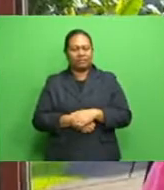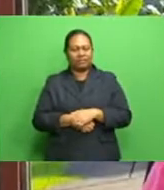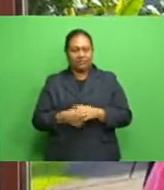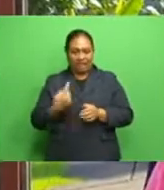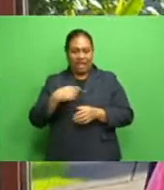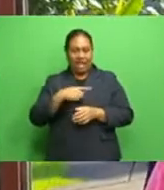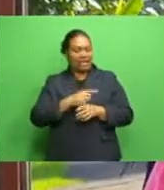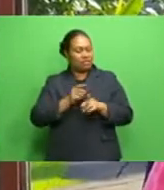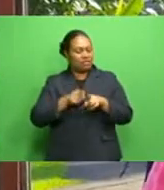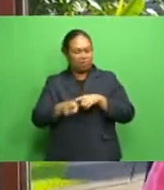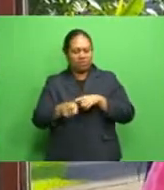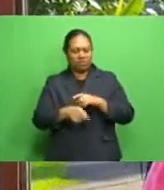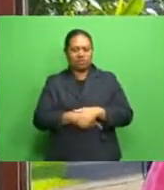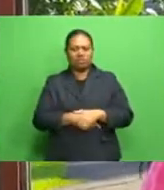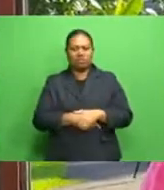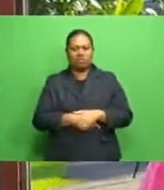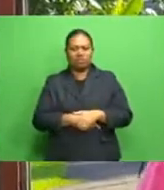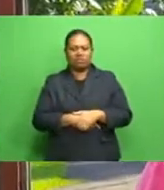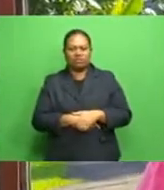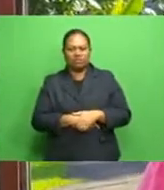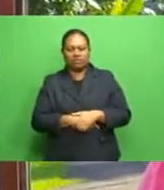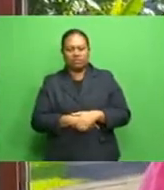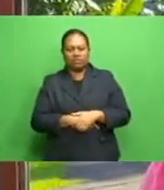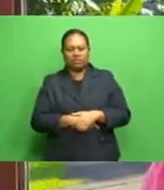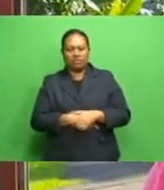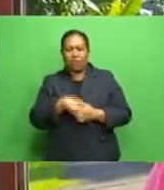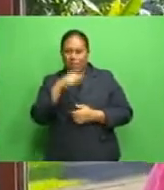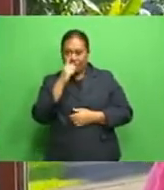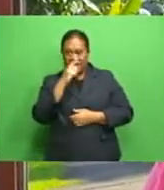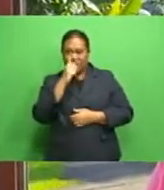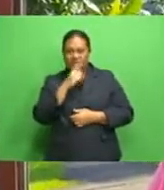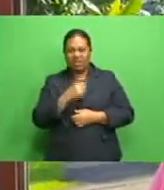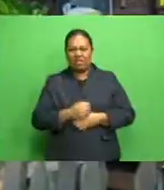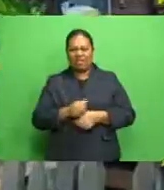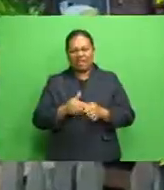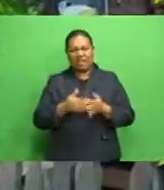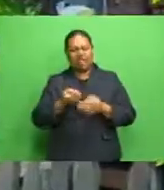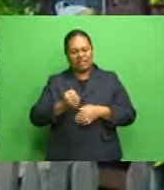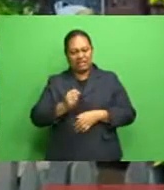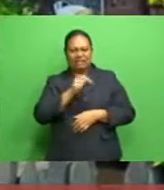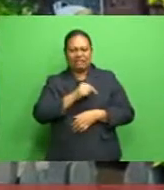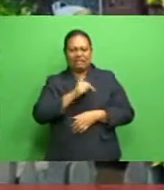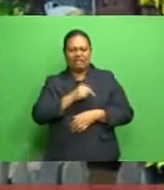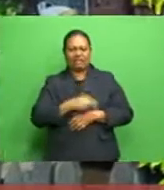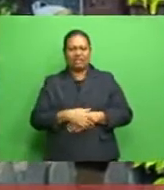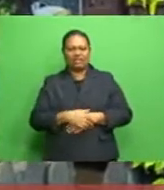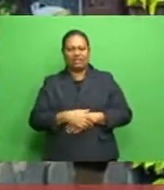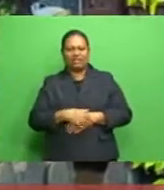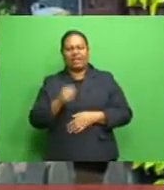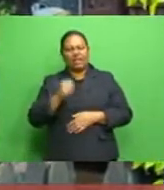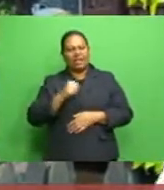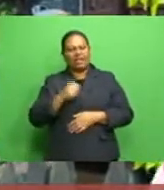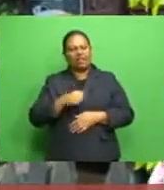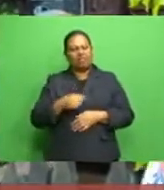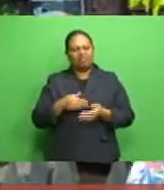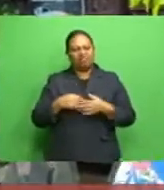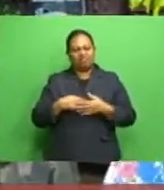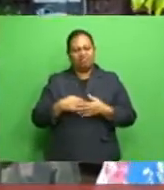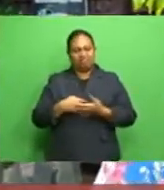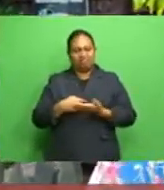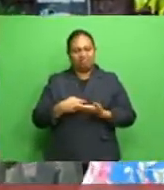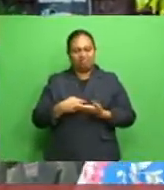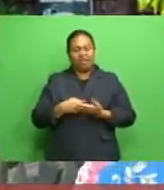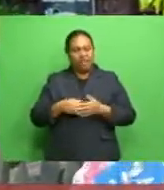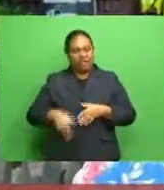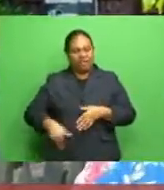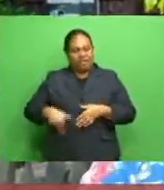us, especially for people are still in need. I feel that we should, look